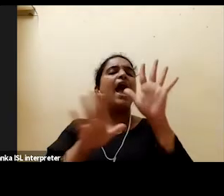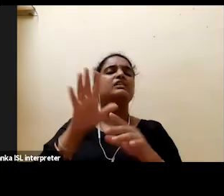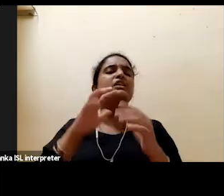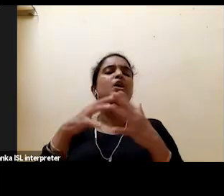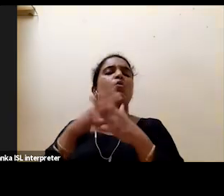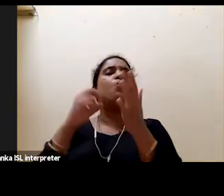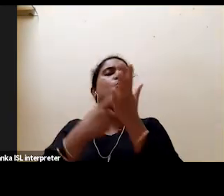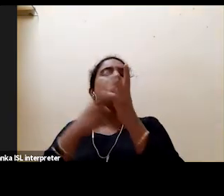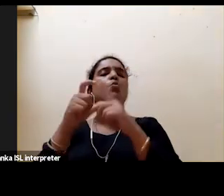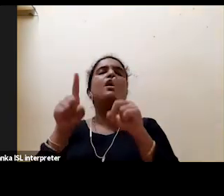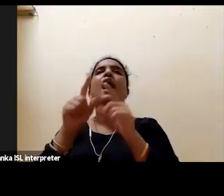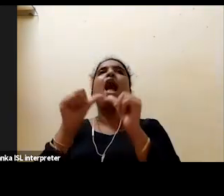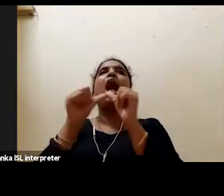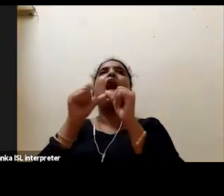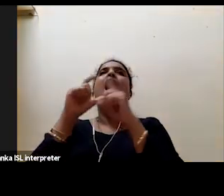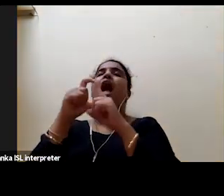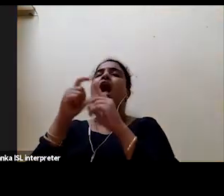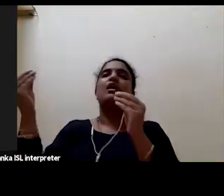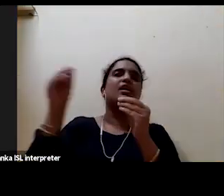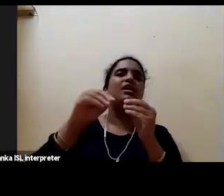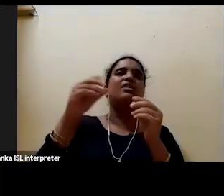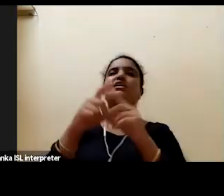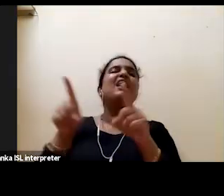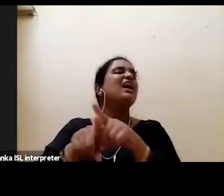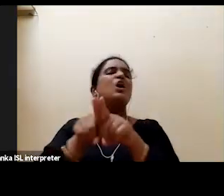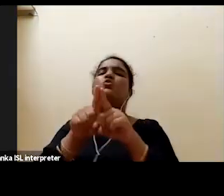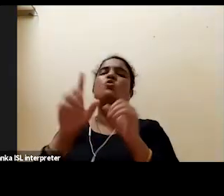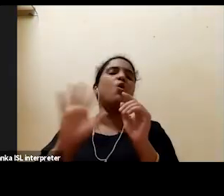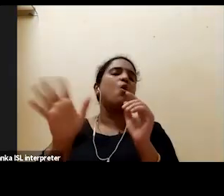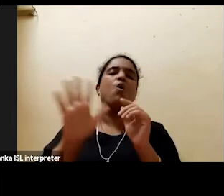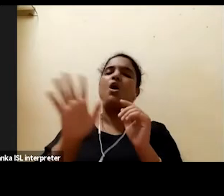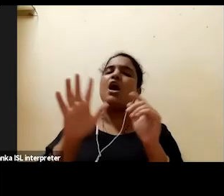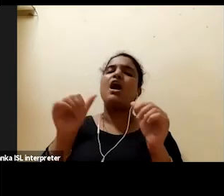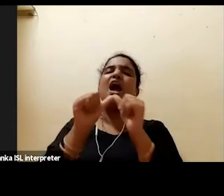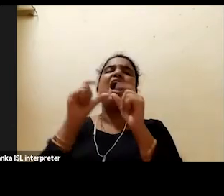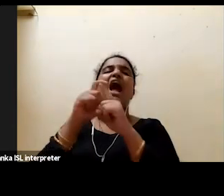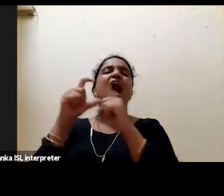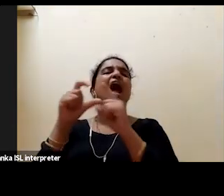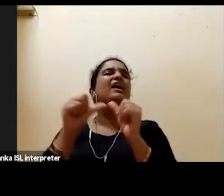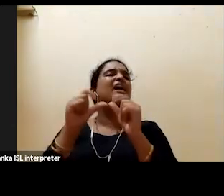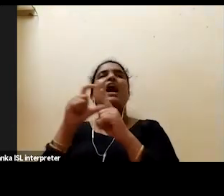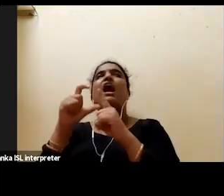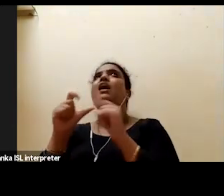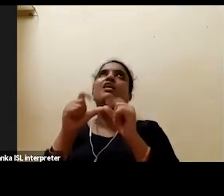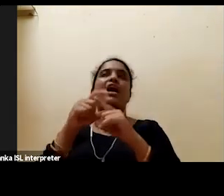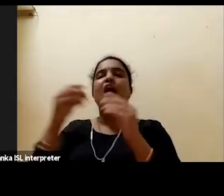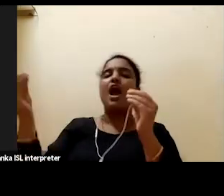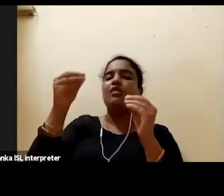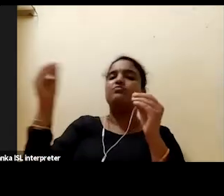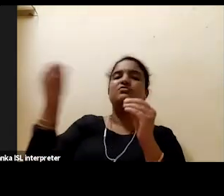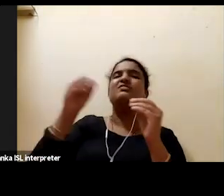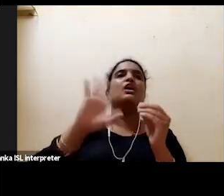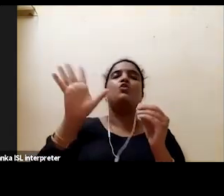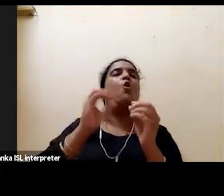you just see add this, then add that, then add that, so every step starts with add. Don't do that, because you have so many different